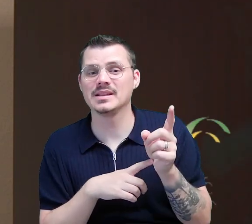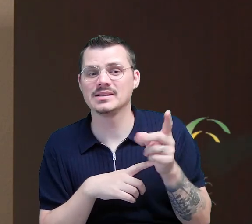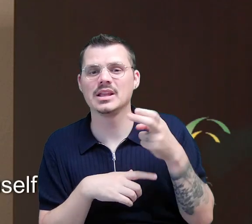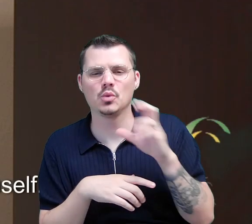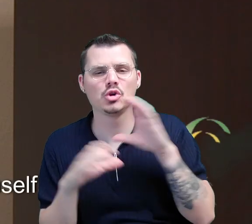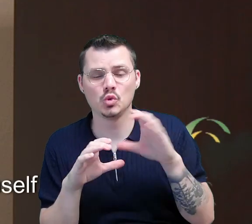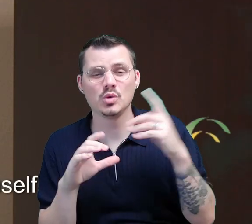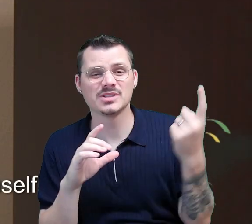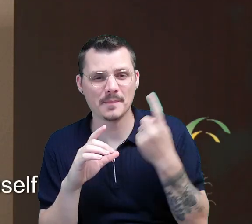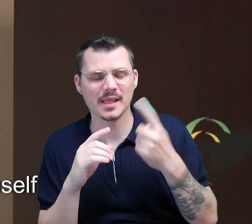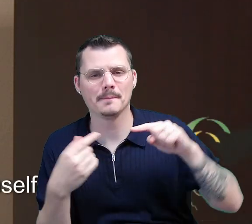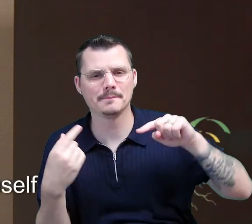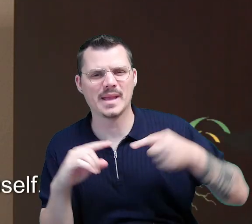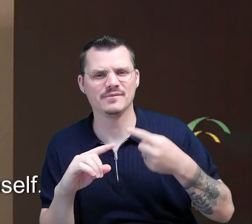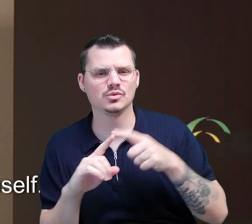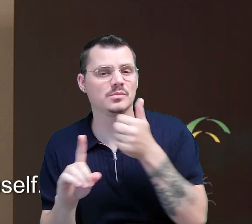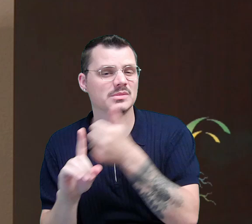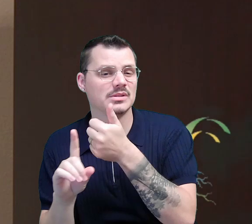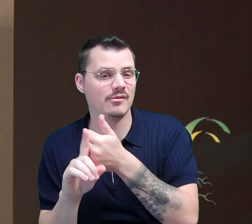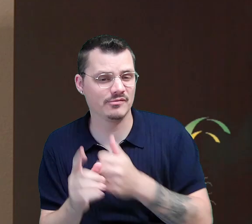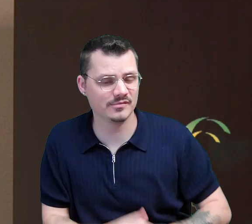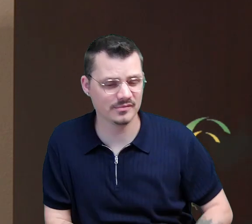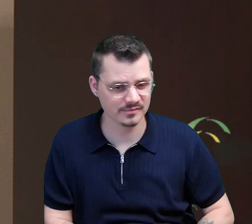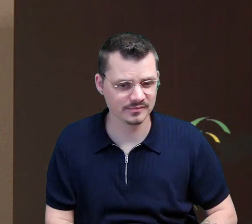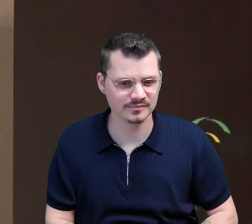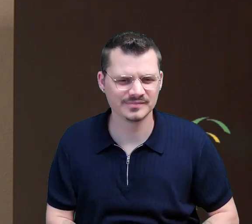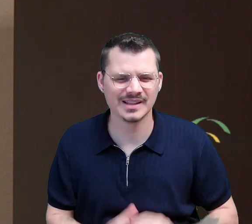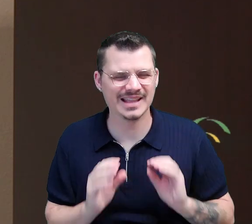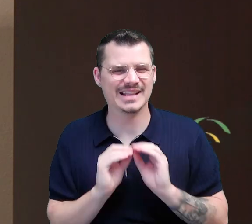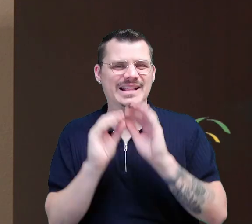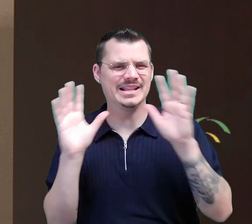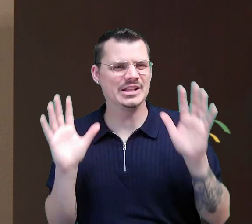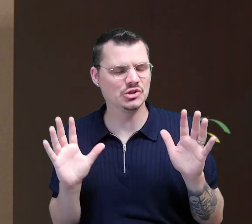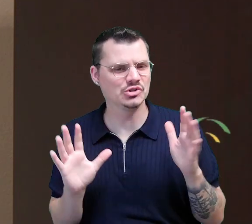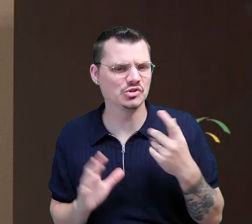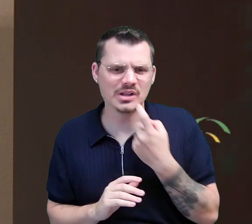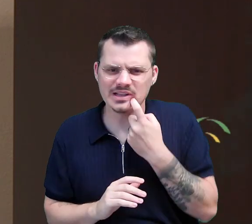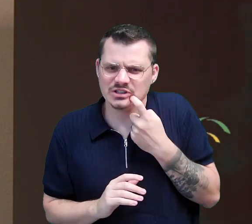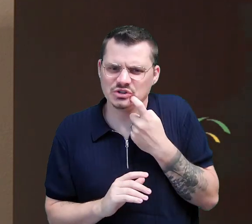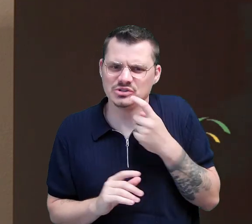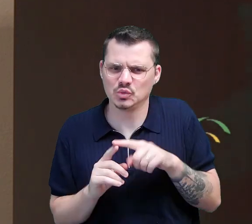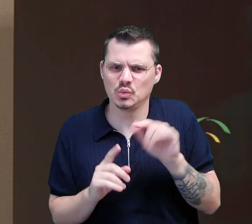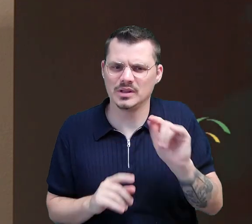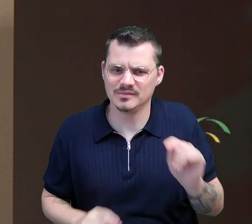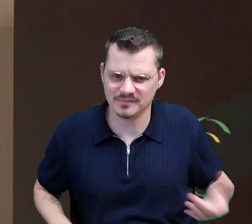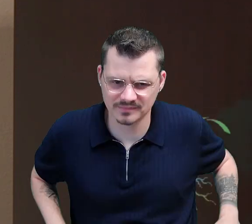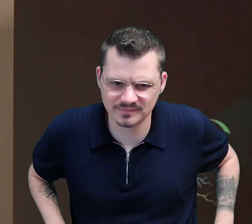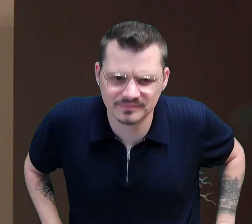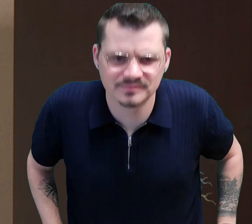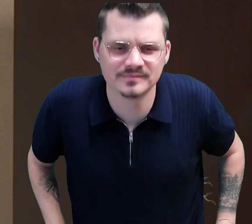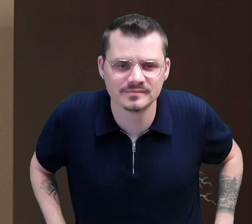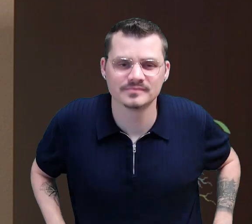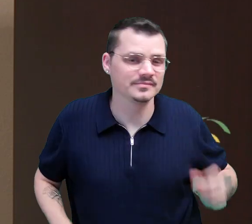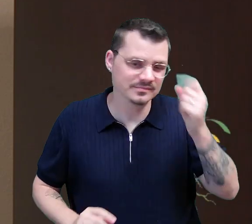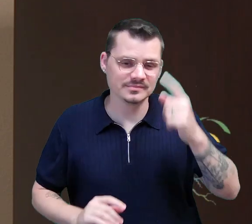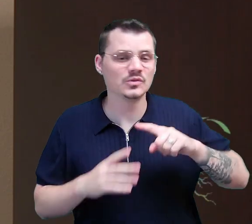minutes, he would do something painful to himself. It was clearly an addiction. We didn't